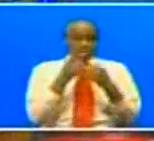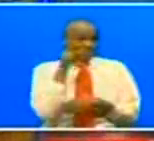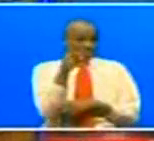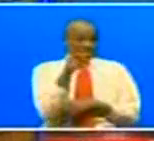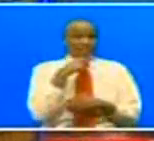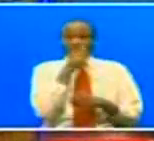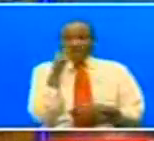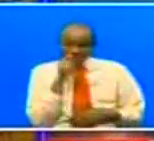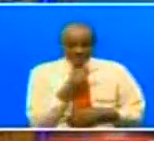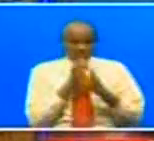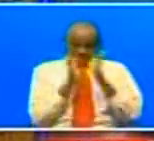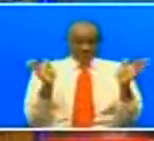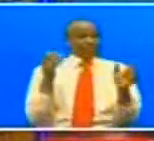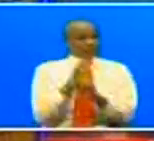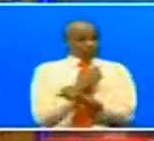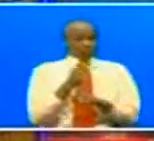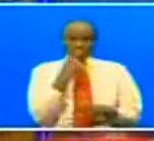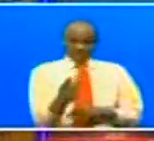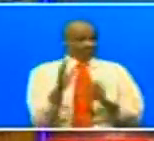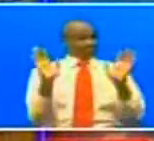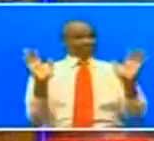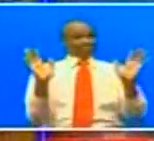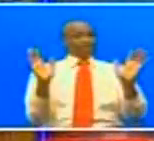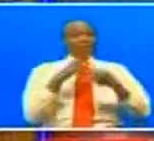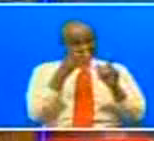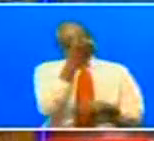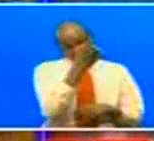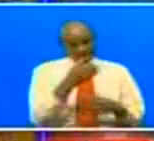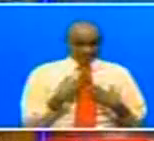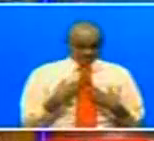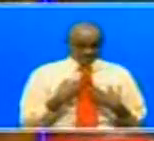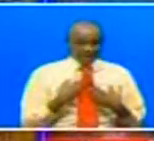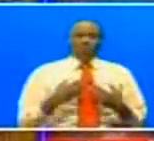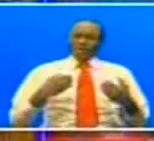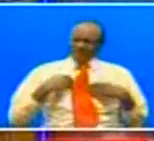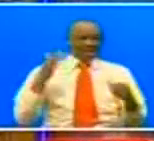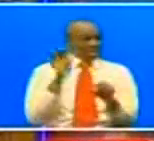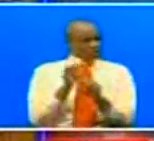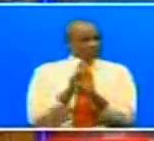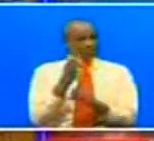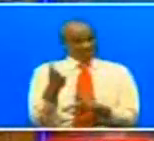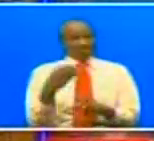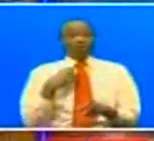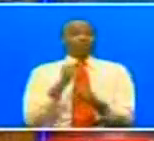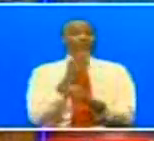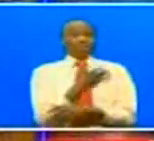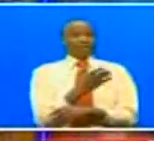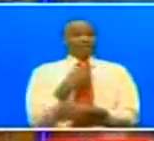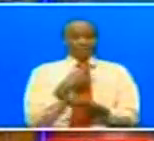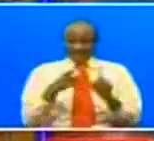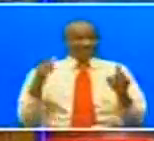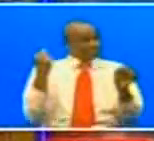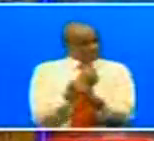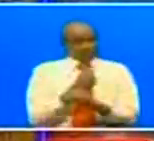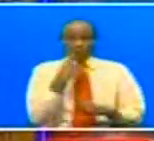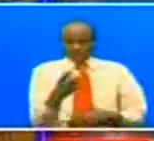not in private, not in public, for operational and security reasons, but it's there. There are a lot of things that we do that I can talk about.